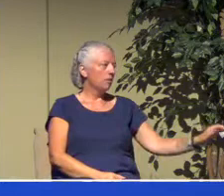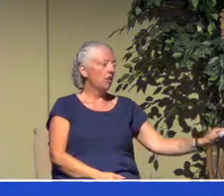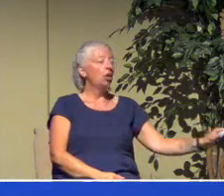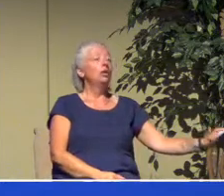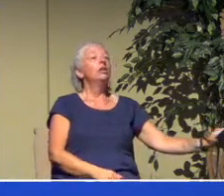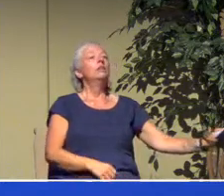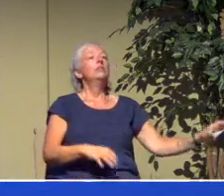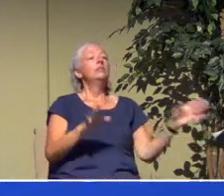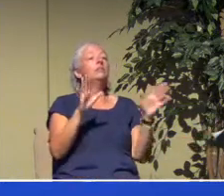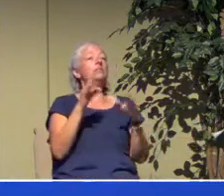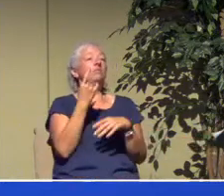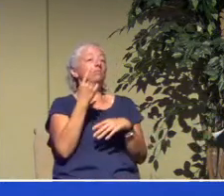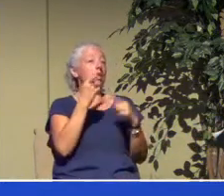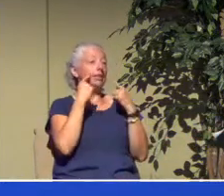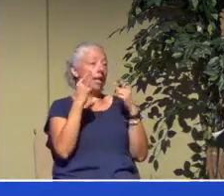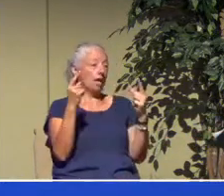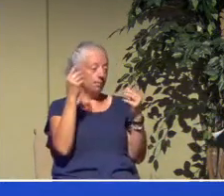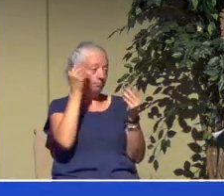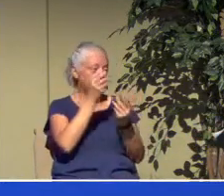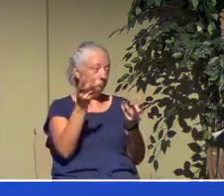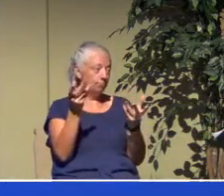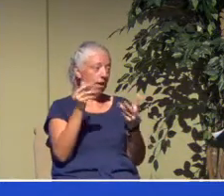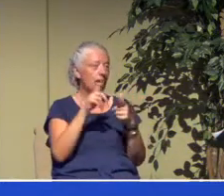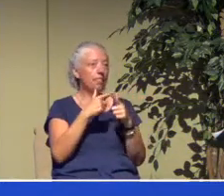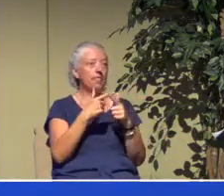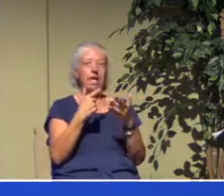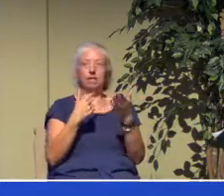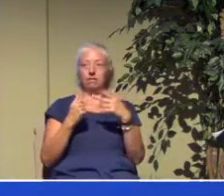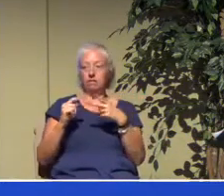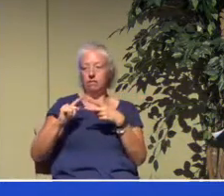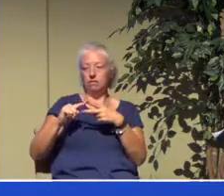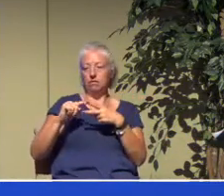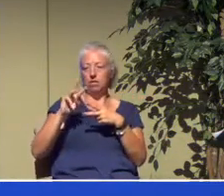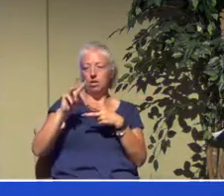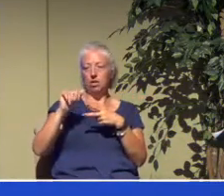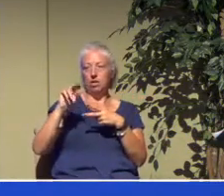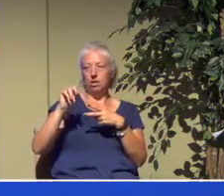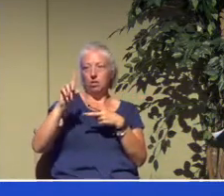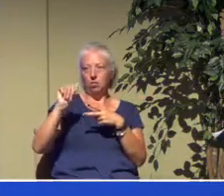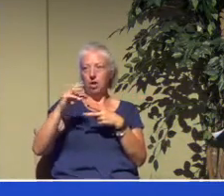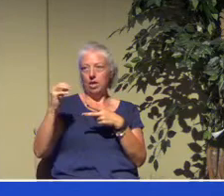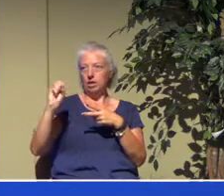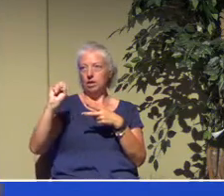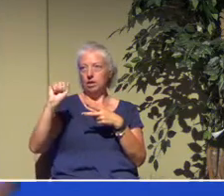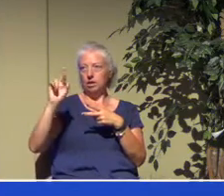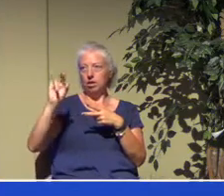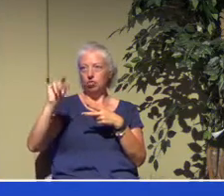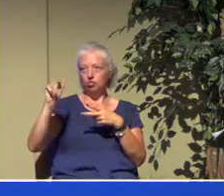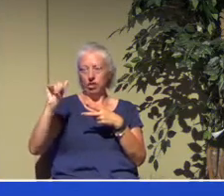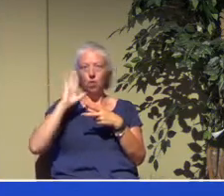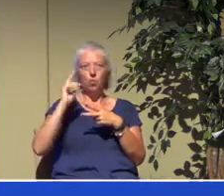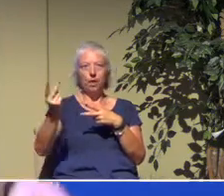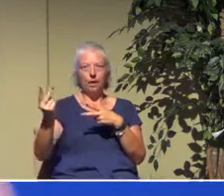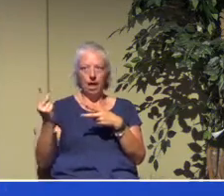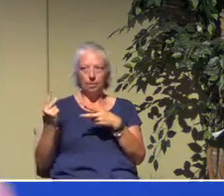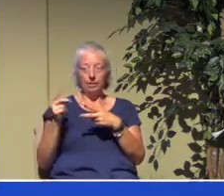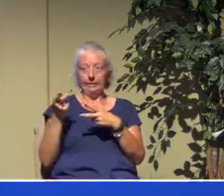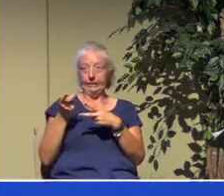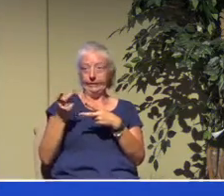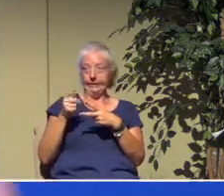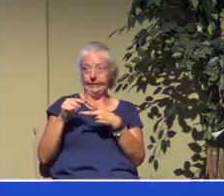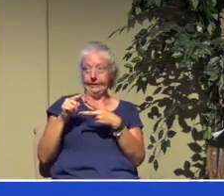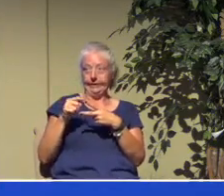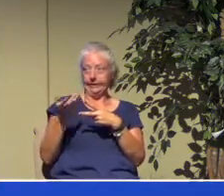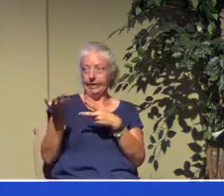Just one announcement to make, and then Wanda and Sarita are going to be making another announcement. So I'll invite Wanda and Sarita to